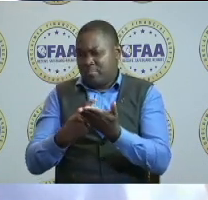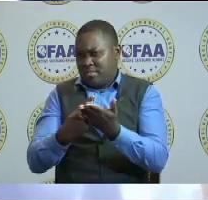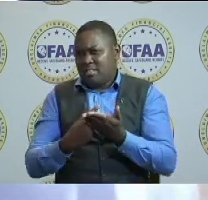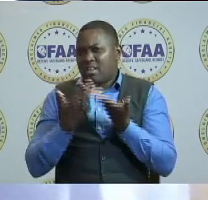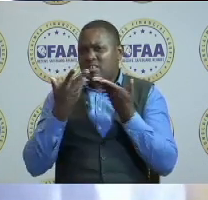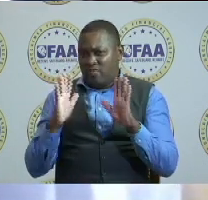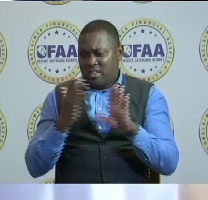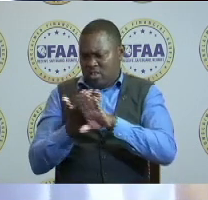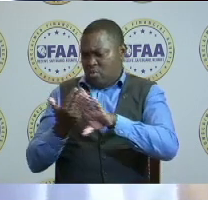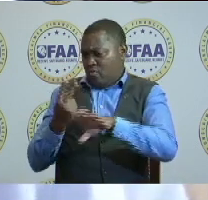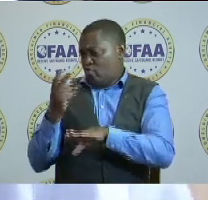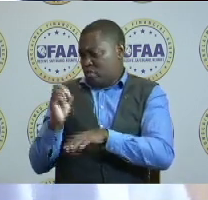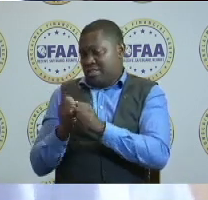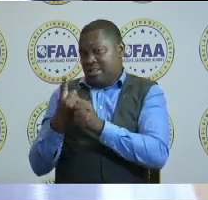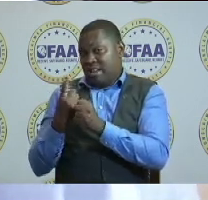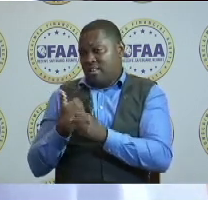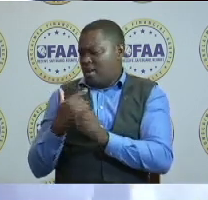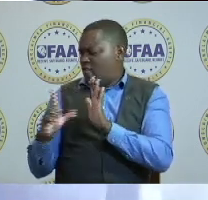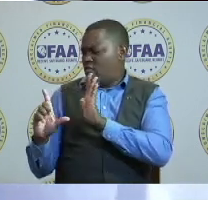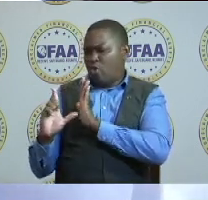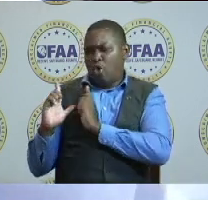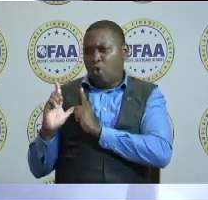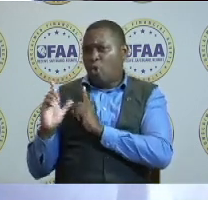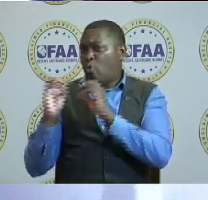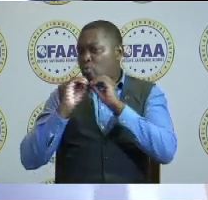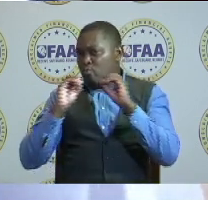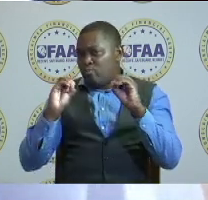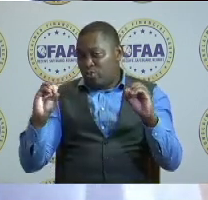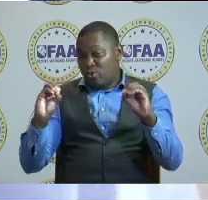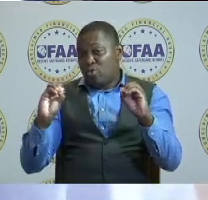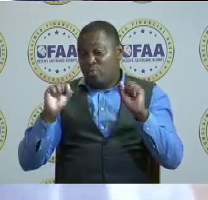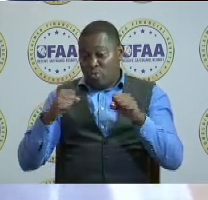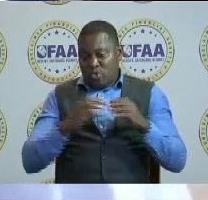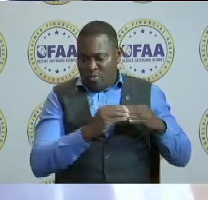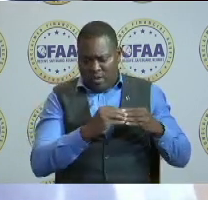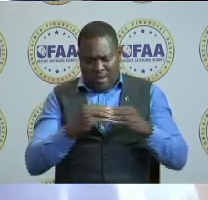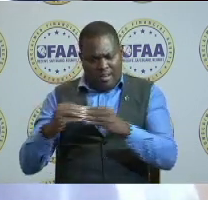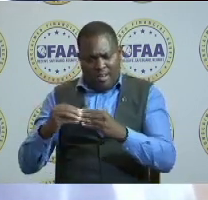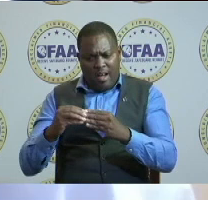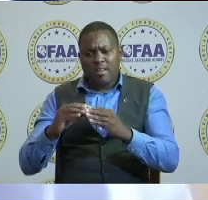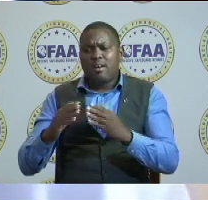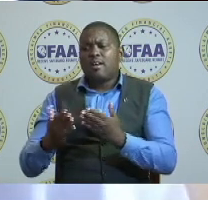before 2011, we didn't have any law which provided direction with regard on how to deal